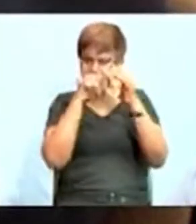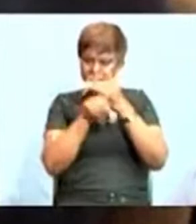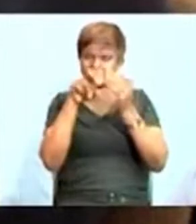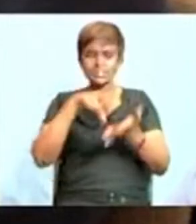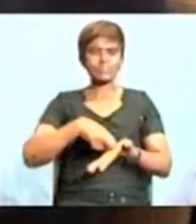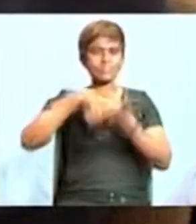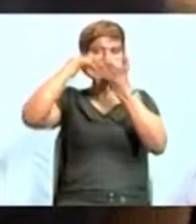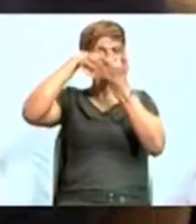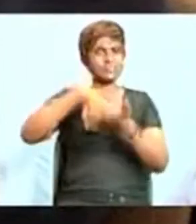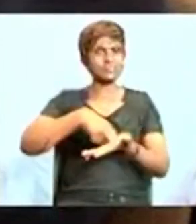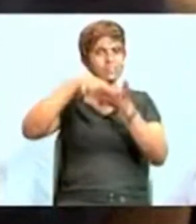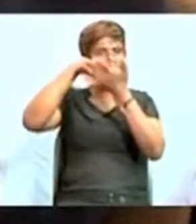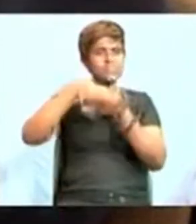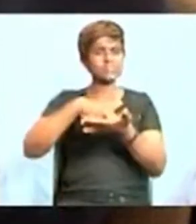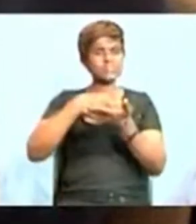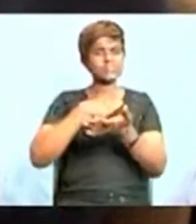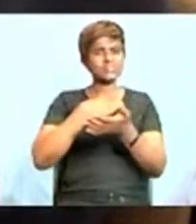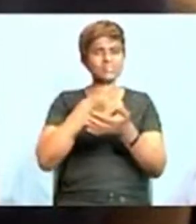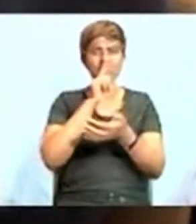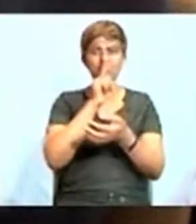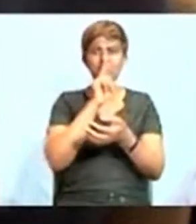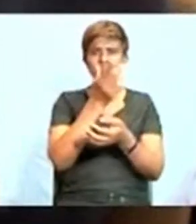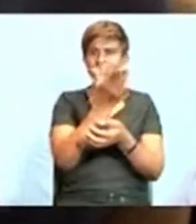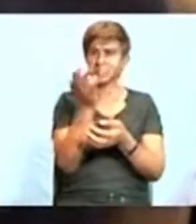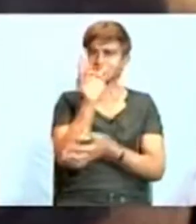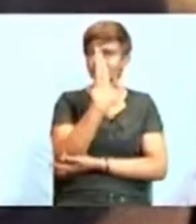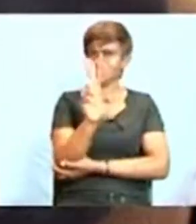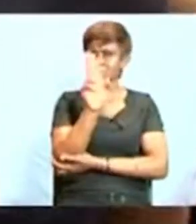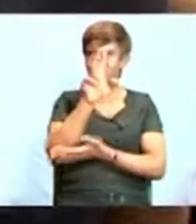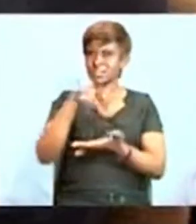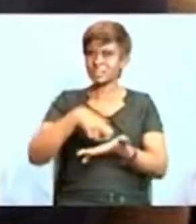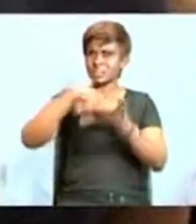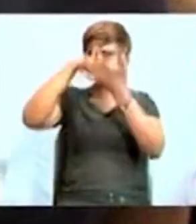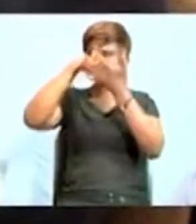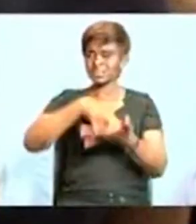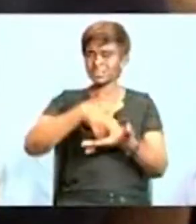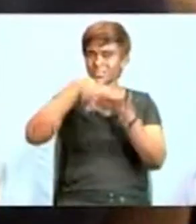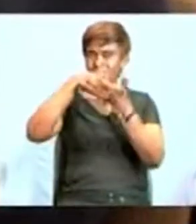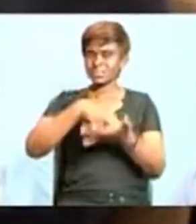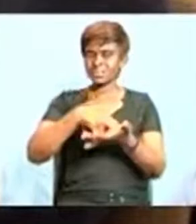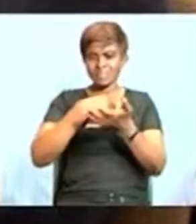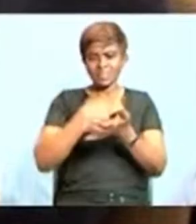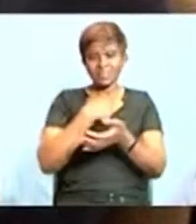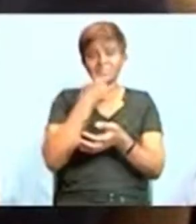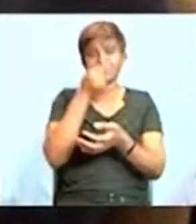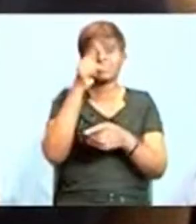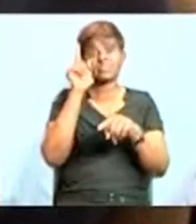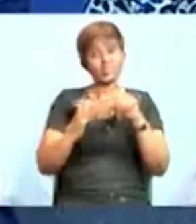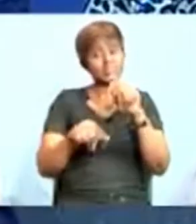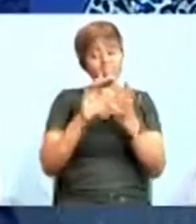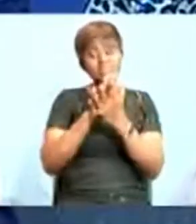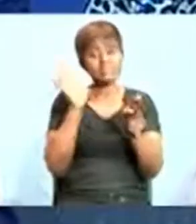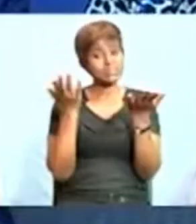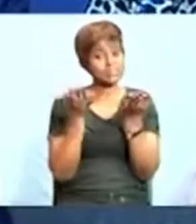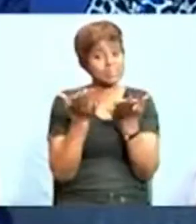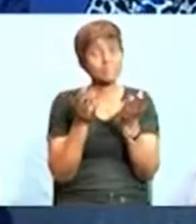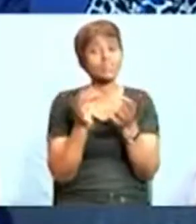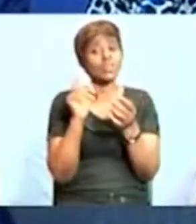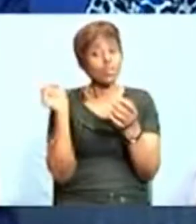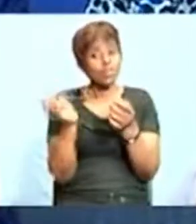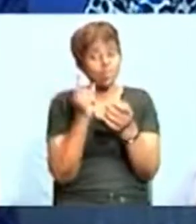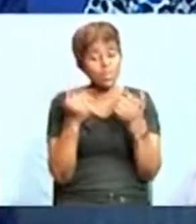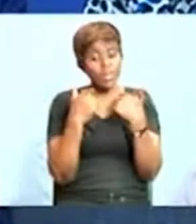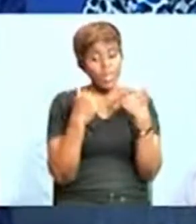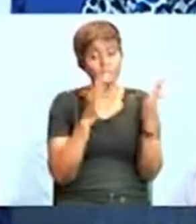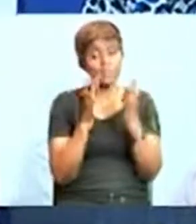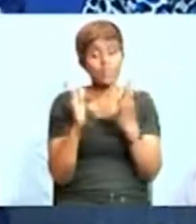there. I'm sure most of you have used the lift. And I can't say much, but there's always an odor or